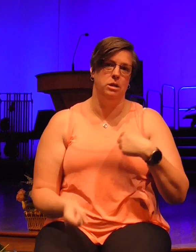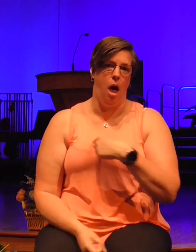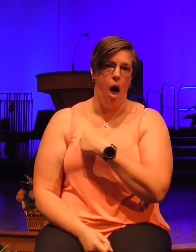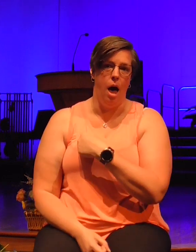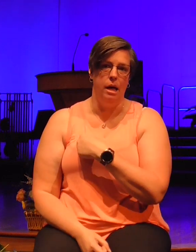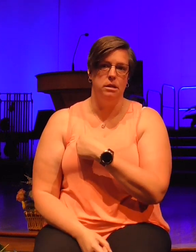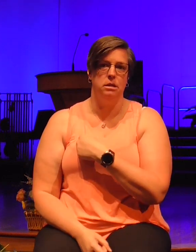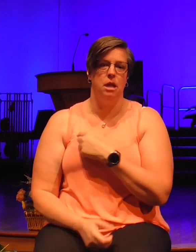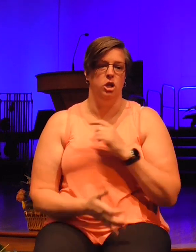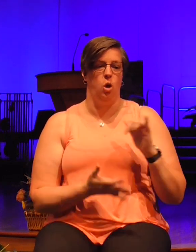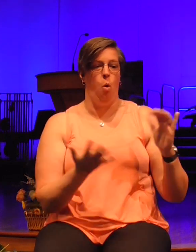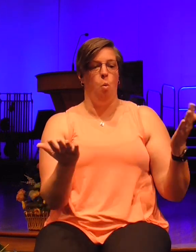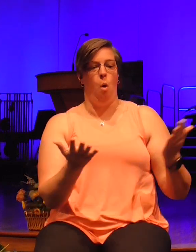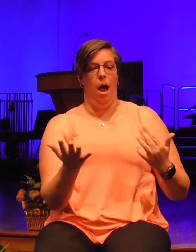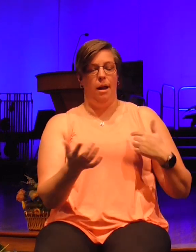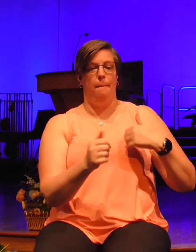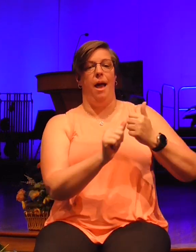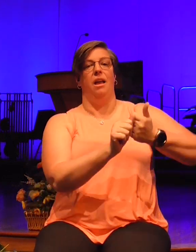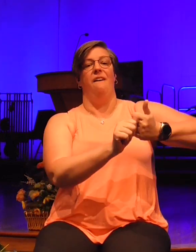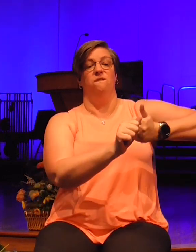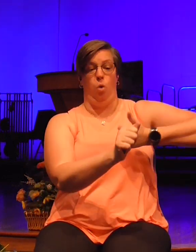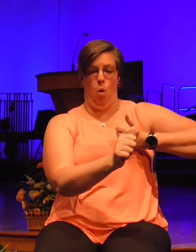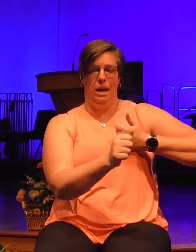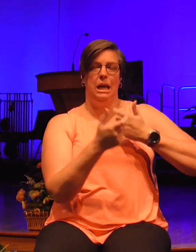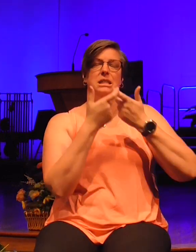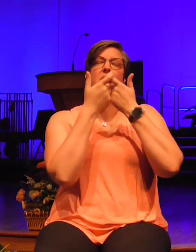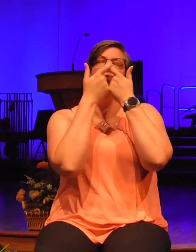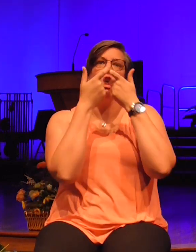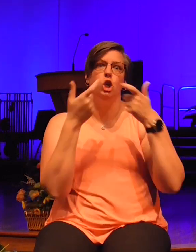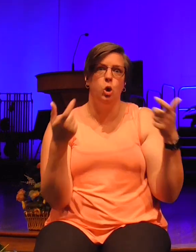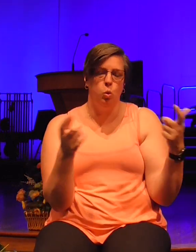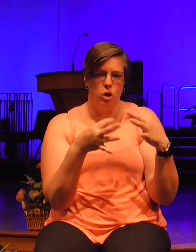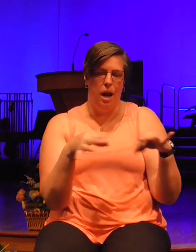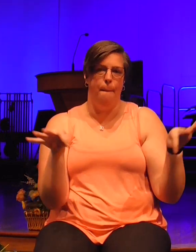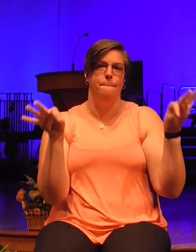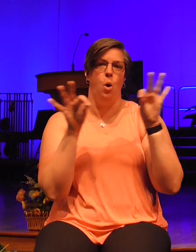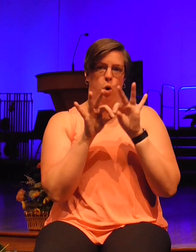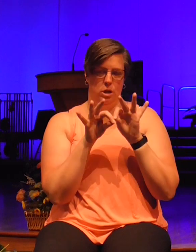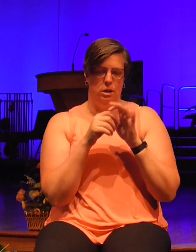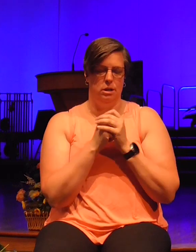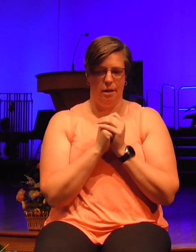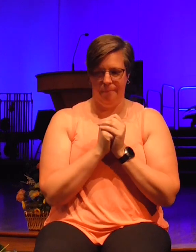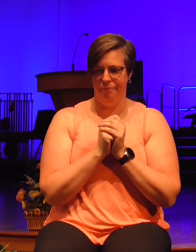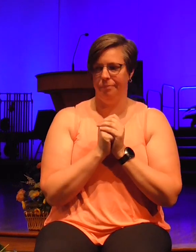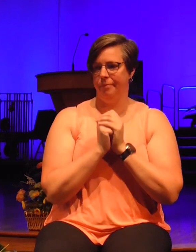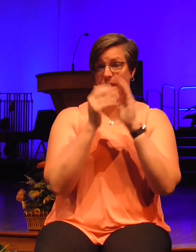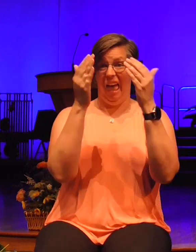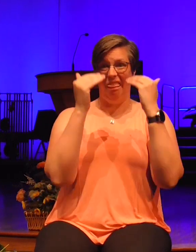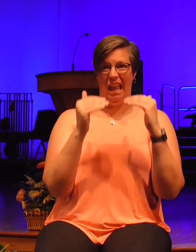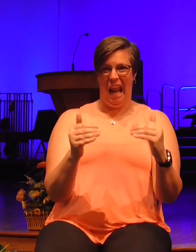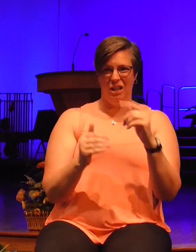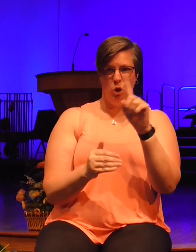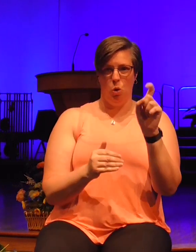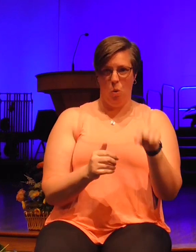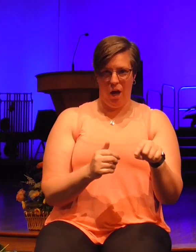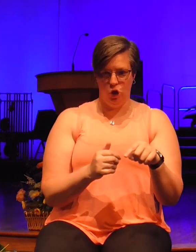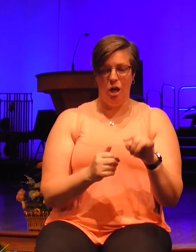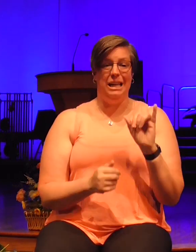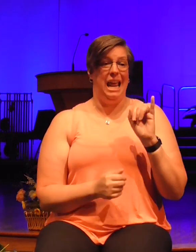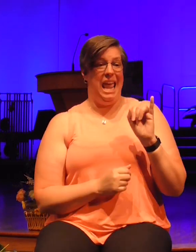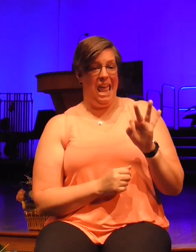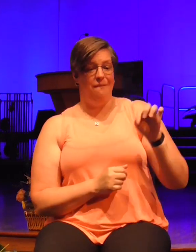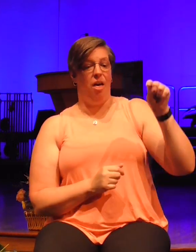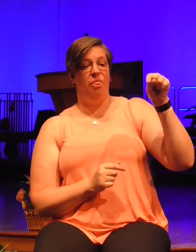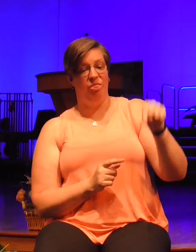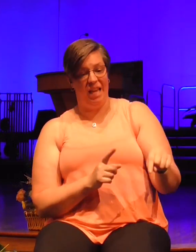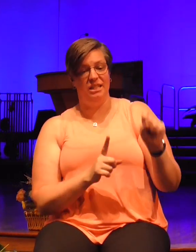avoiding becomes a huge and important question. The next one is, this is a really good one. If this